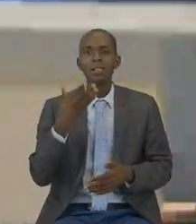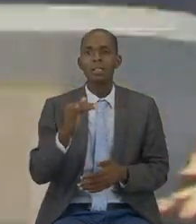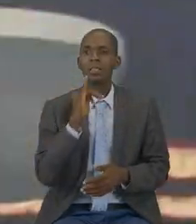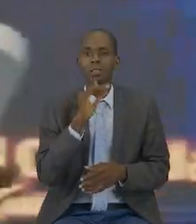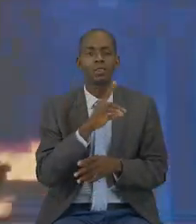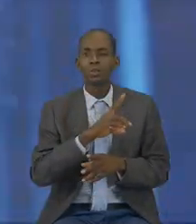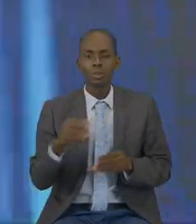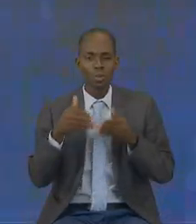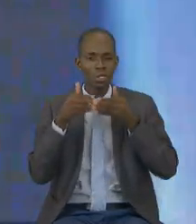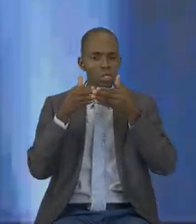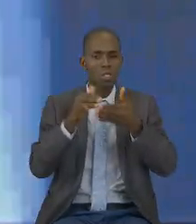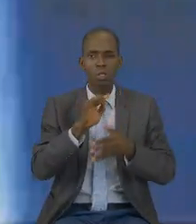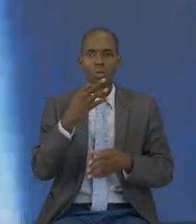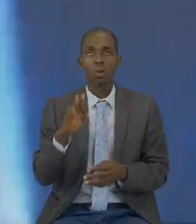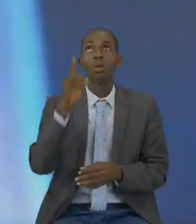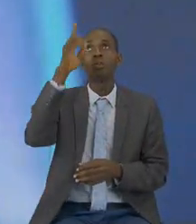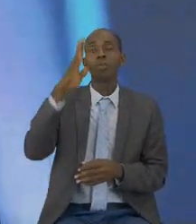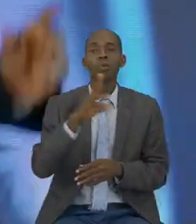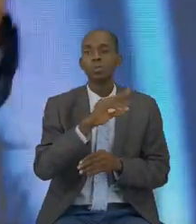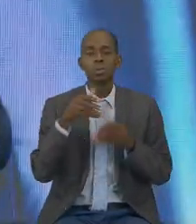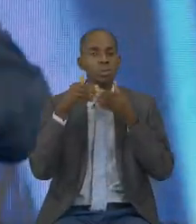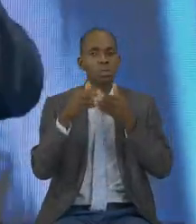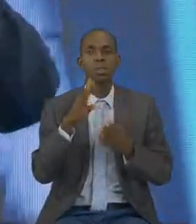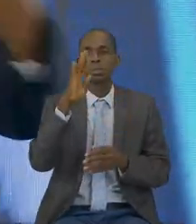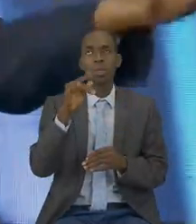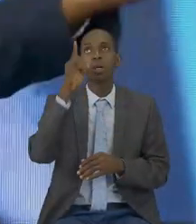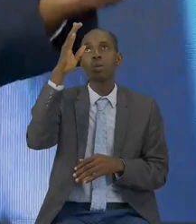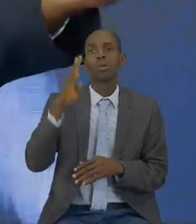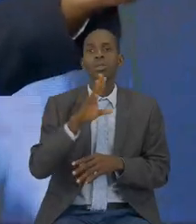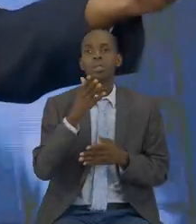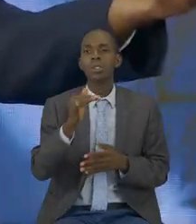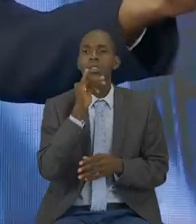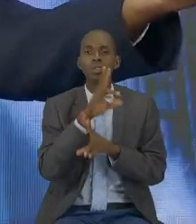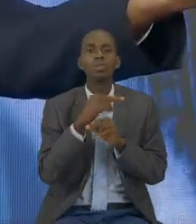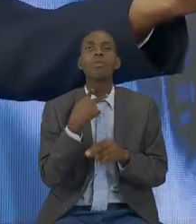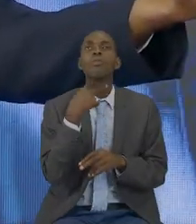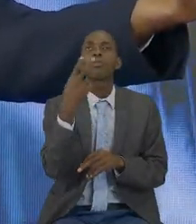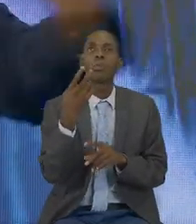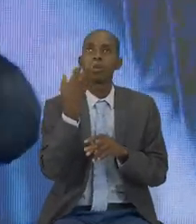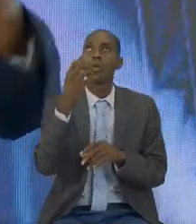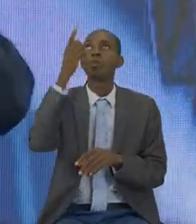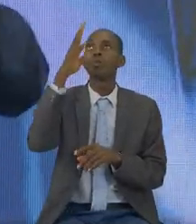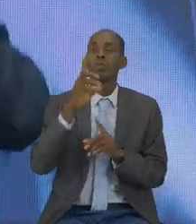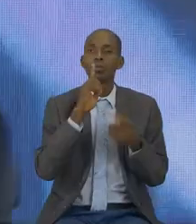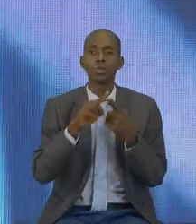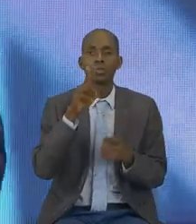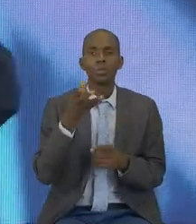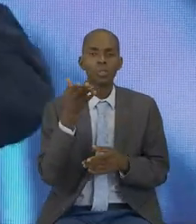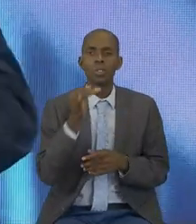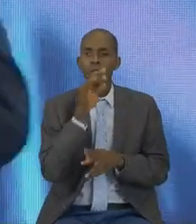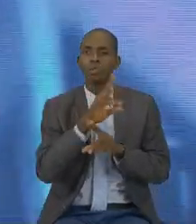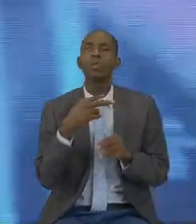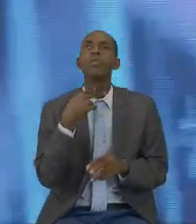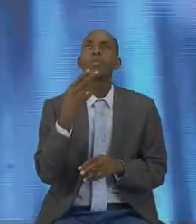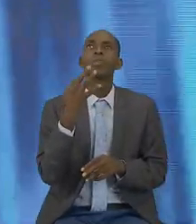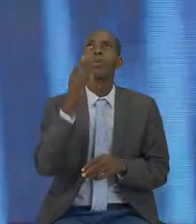leading of God. There's no guidance of God. There is no voice from heaven. There is no voice of God in